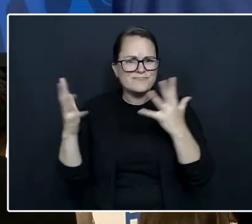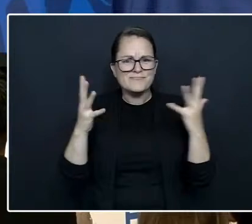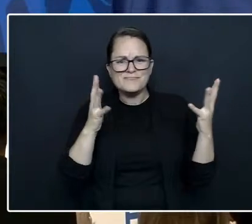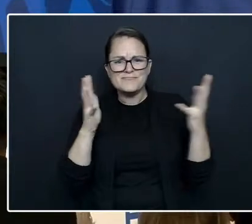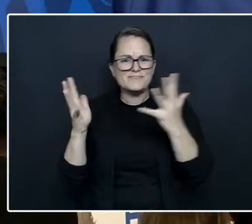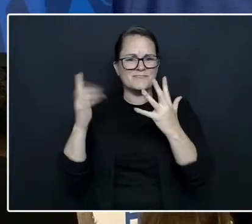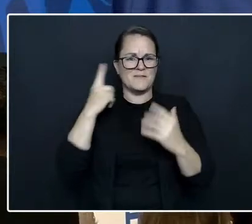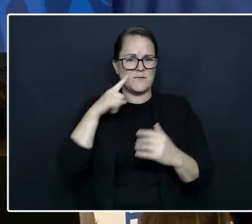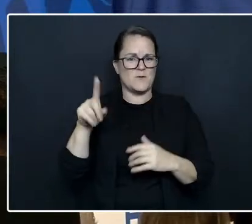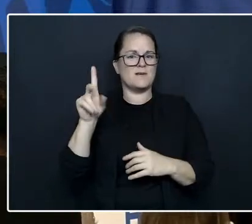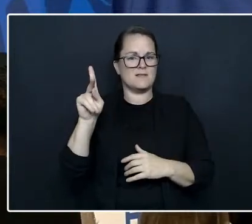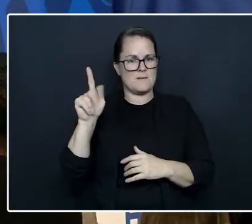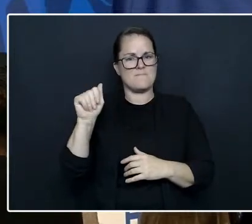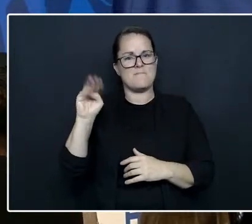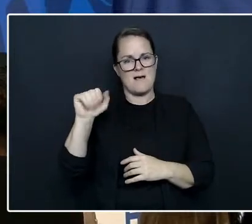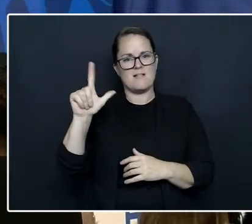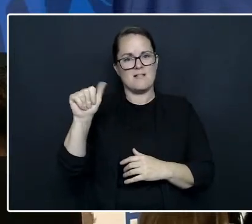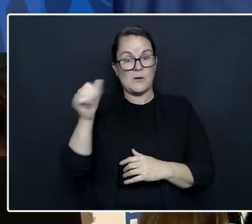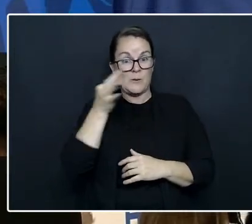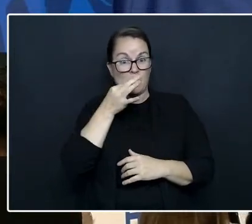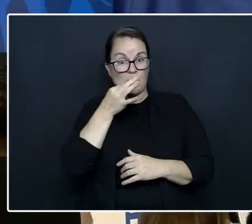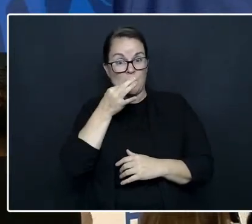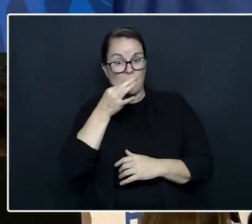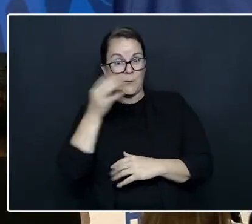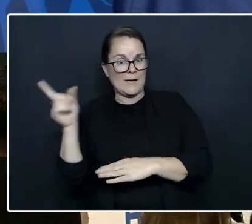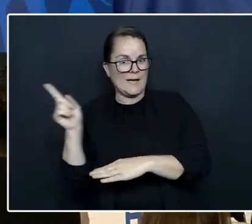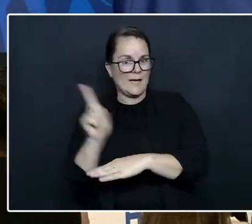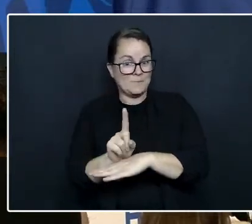She's about to come out. She's in the building.